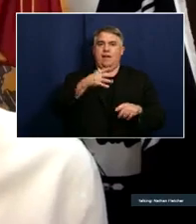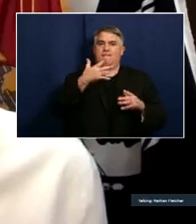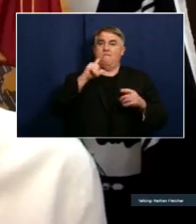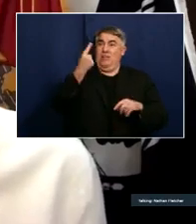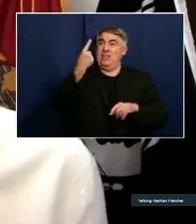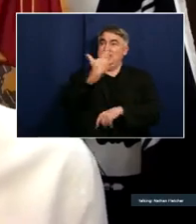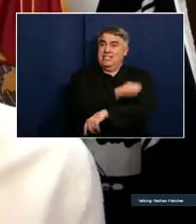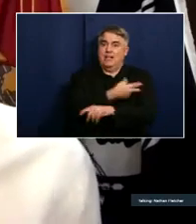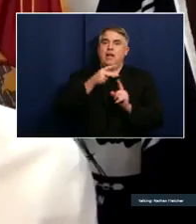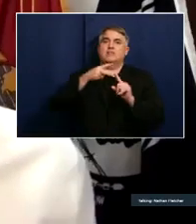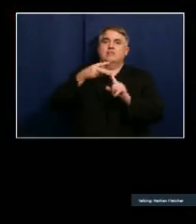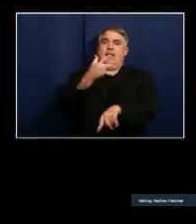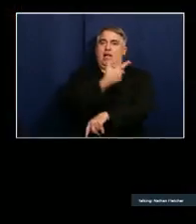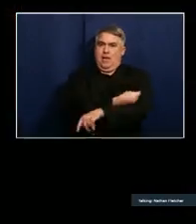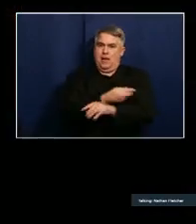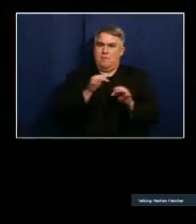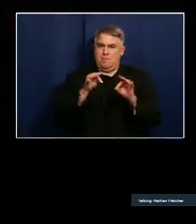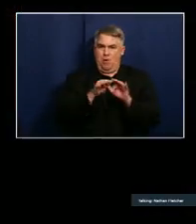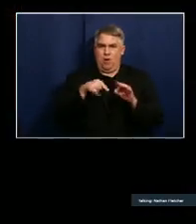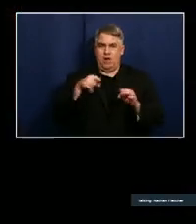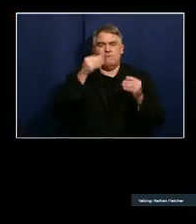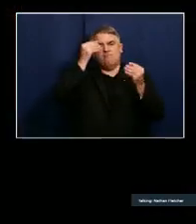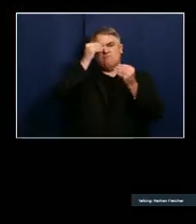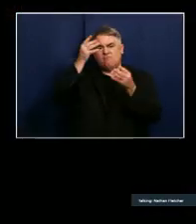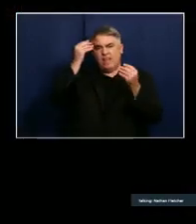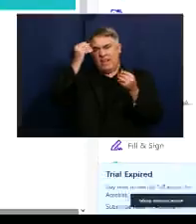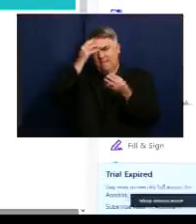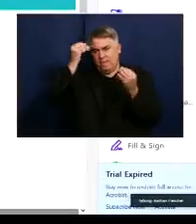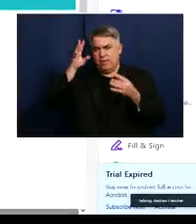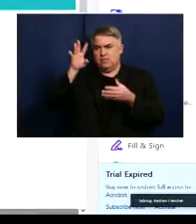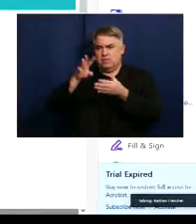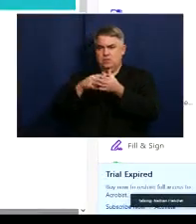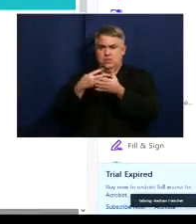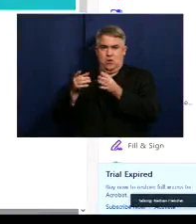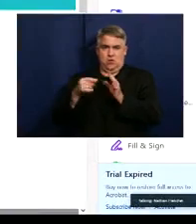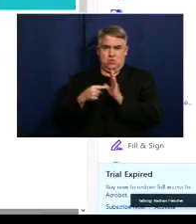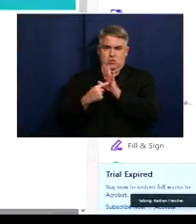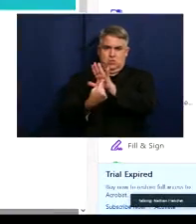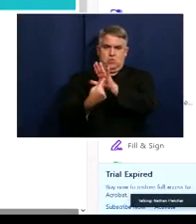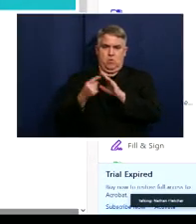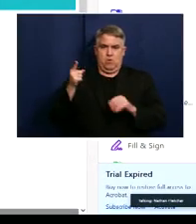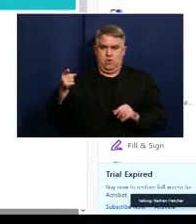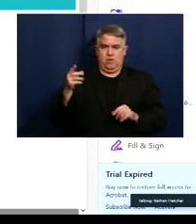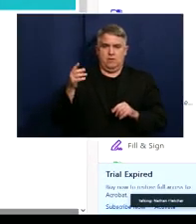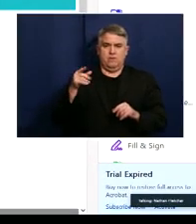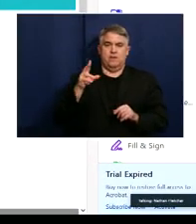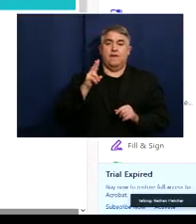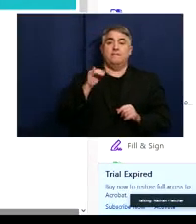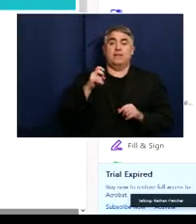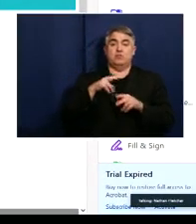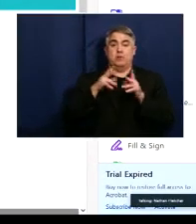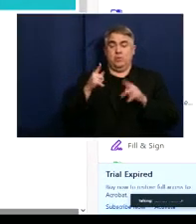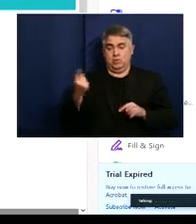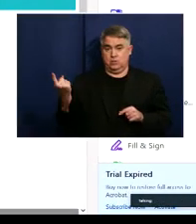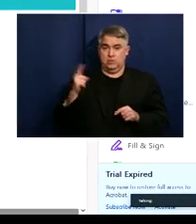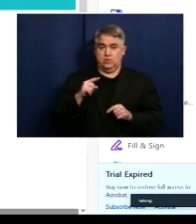an update. I'm going to show you a few charts, and then you're going to hear from our wonderful Vice Chair of the Board of Supervisors, Supervisor Nora